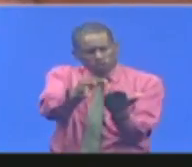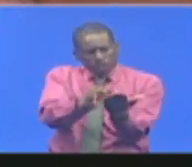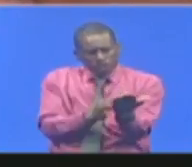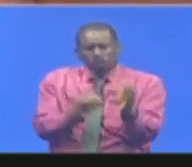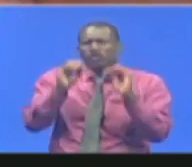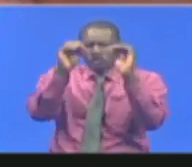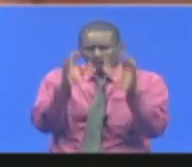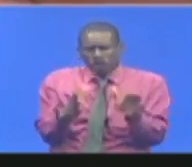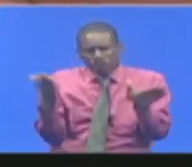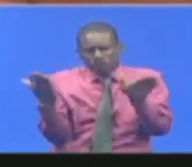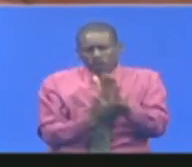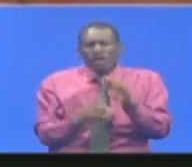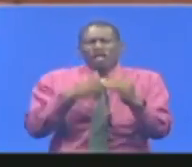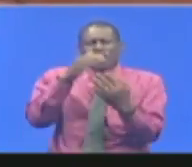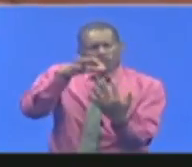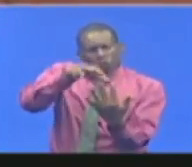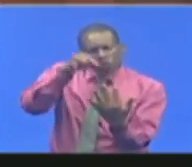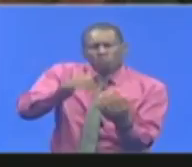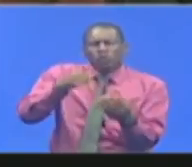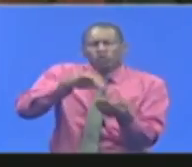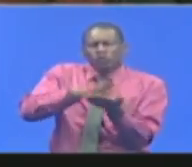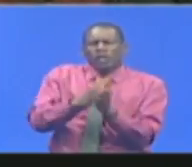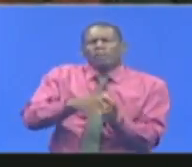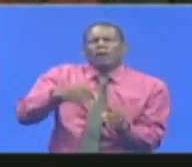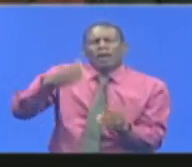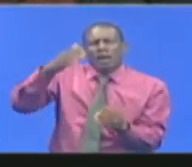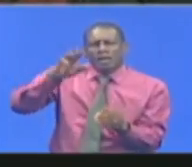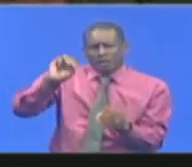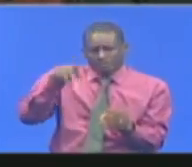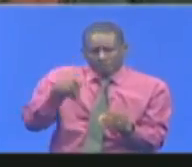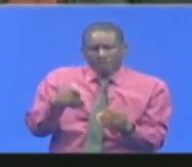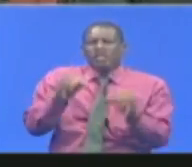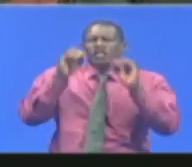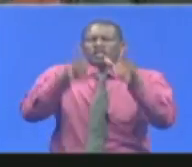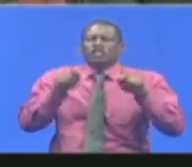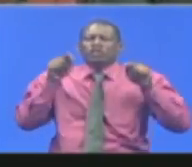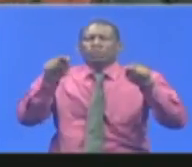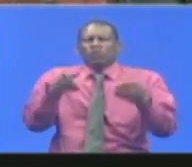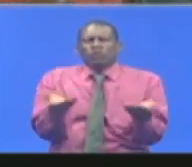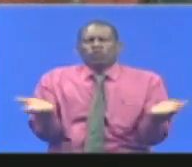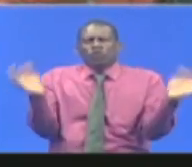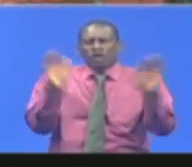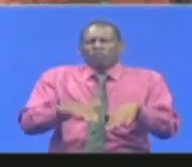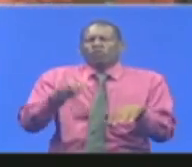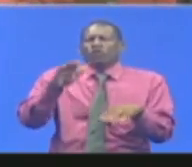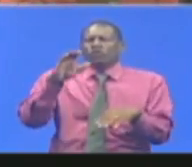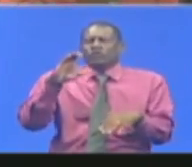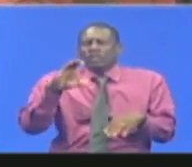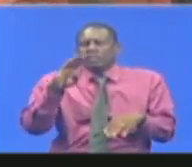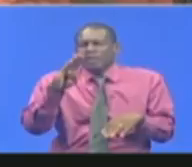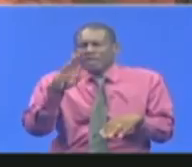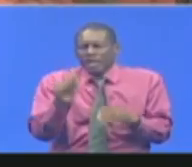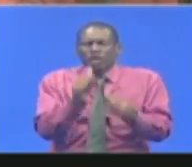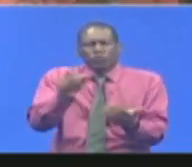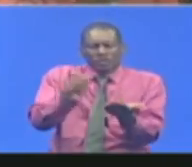teachers after his nomination to Parliament. While teachers blamed him for the collapse of the collective bargain agreement they signed